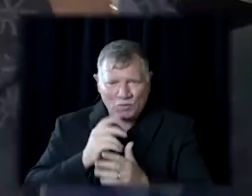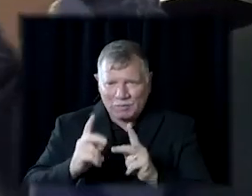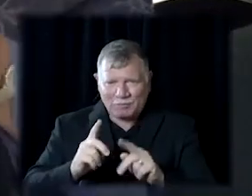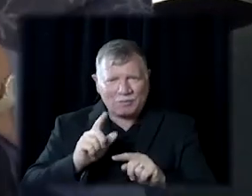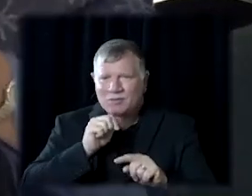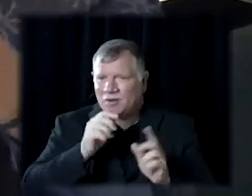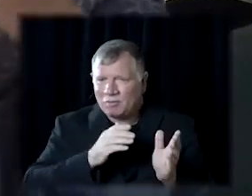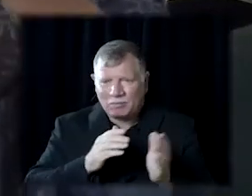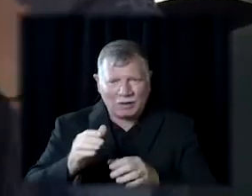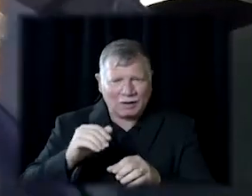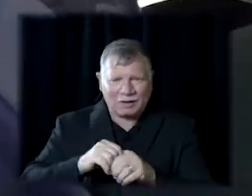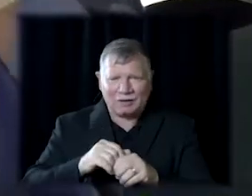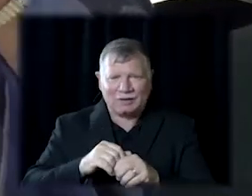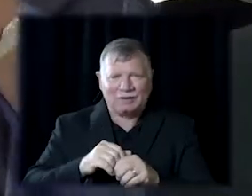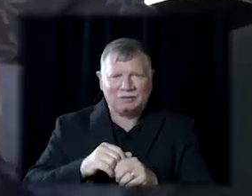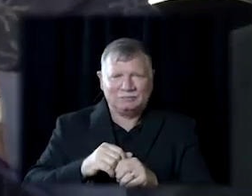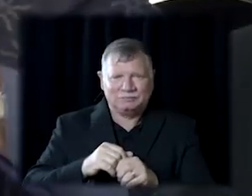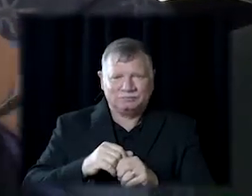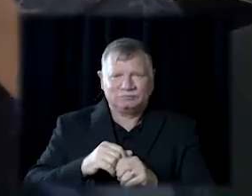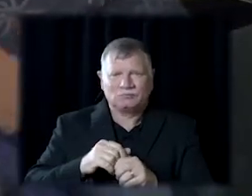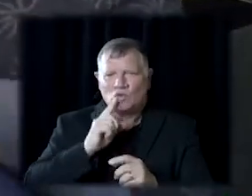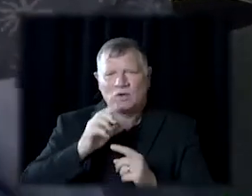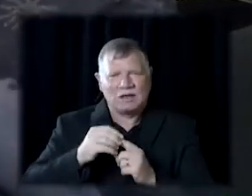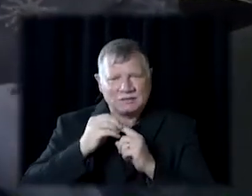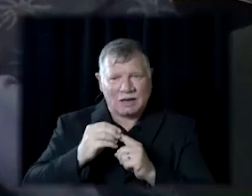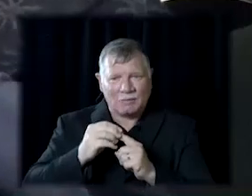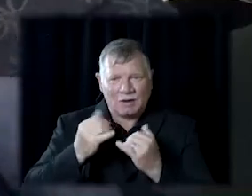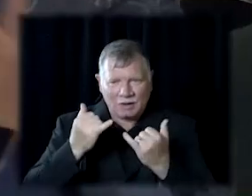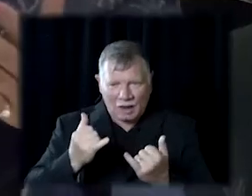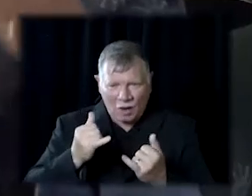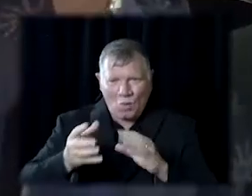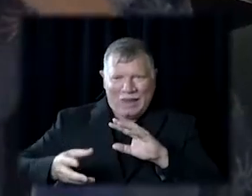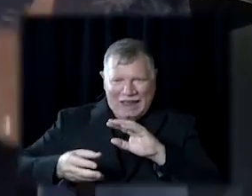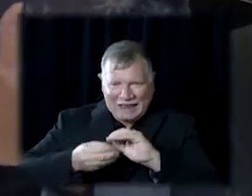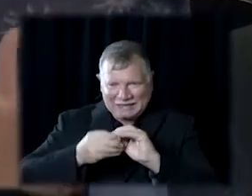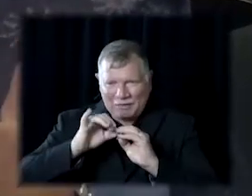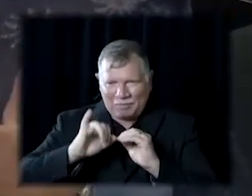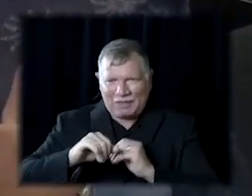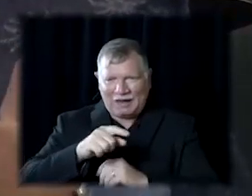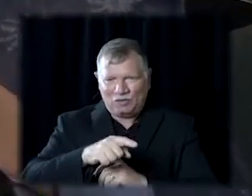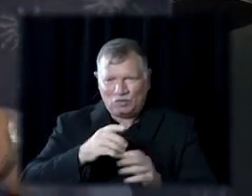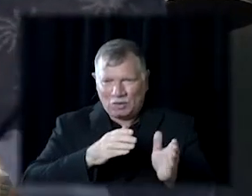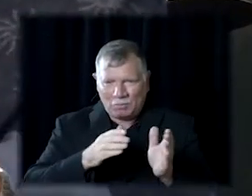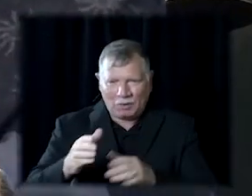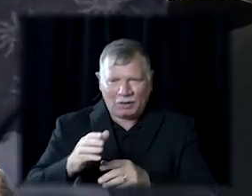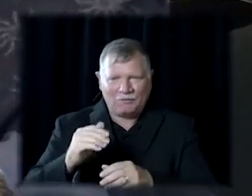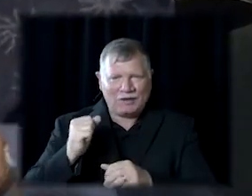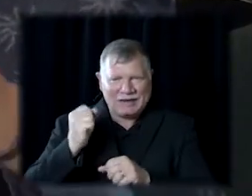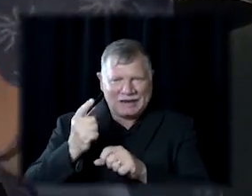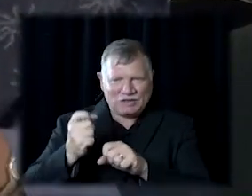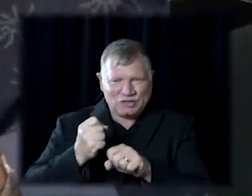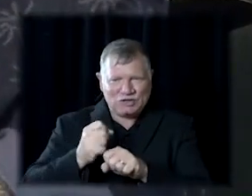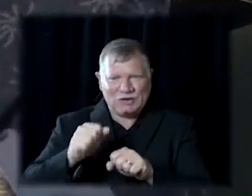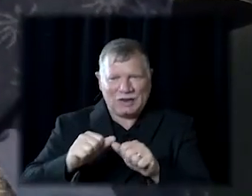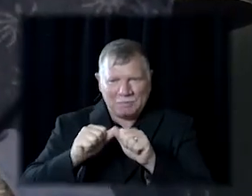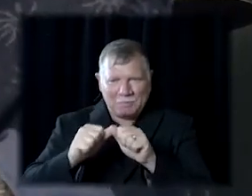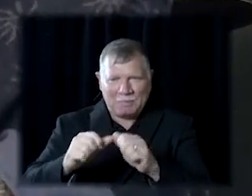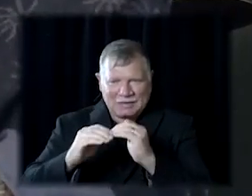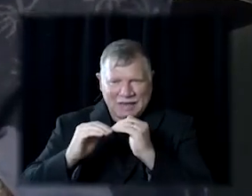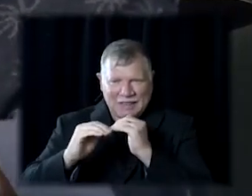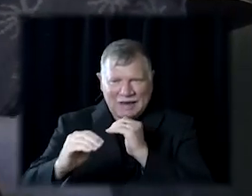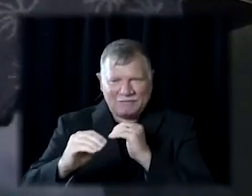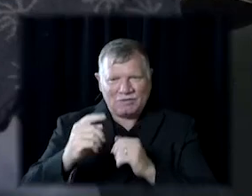part of the plan going forward. It was an exception. Now we've added that to the plan for the next year so they can maintain the